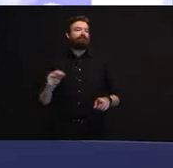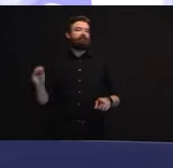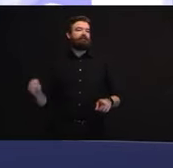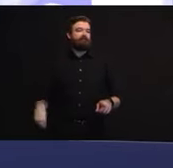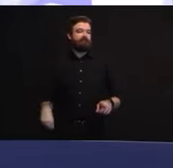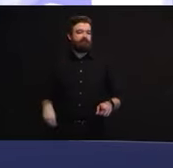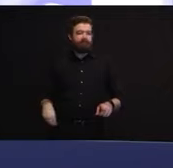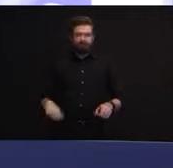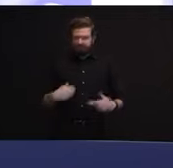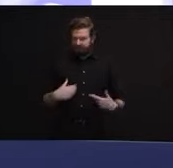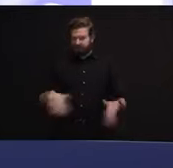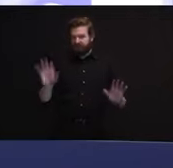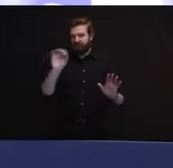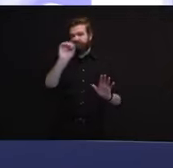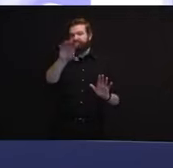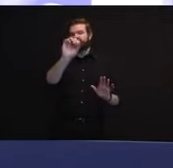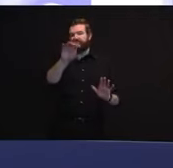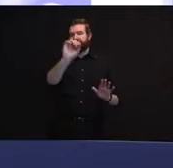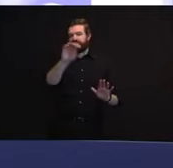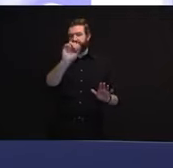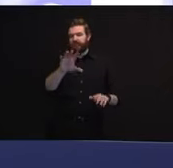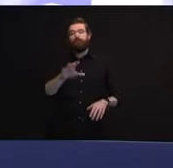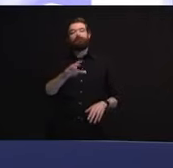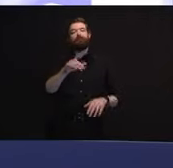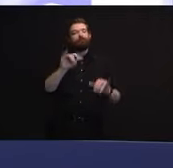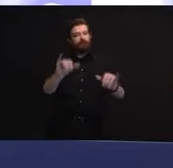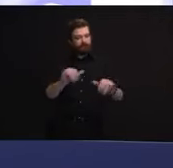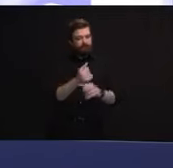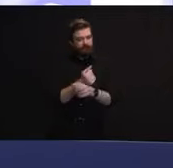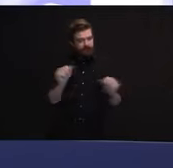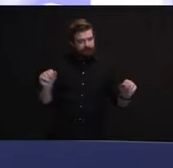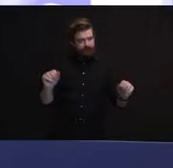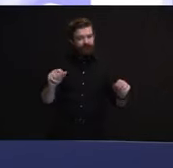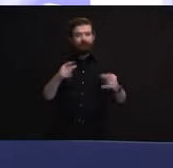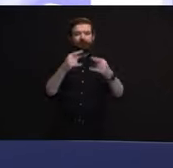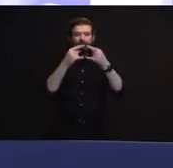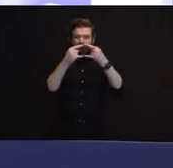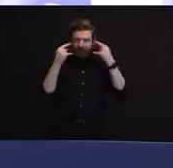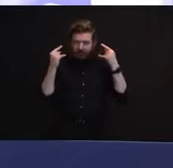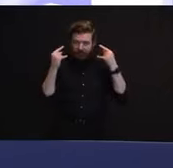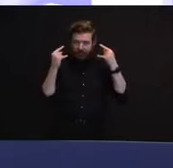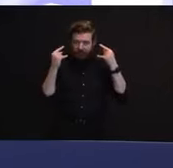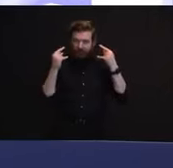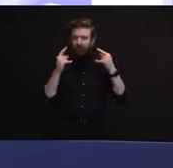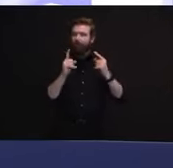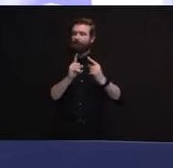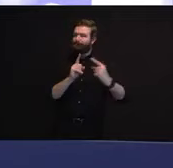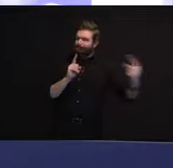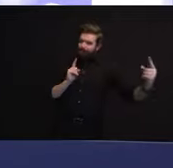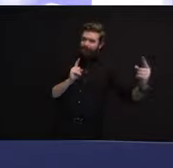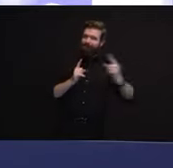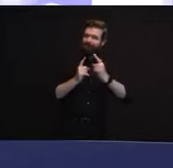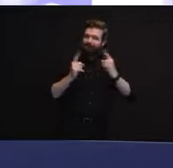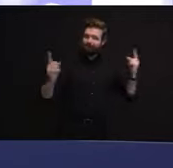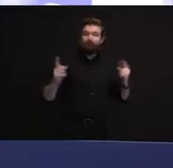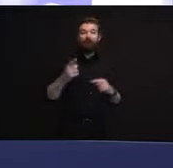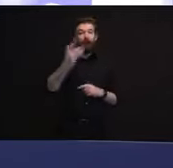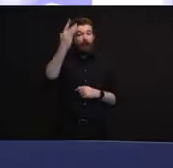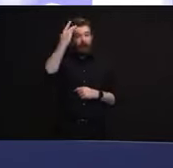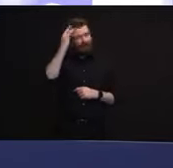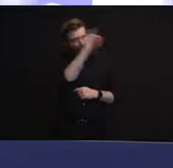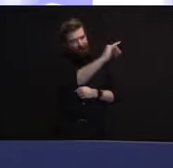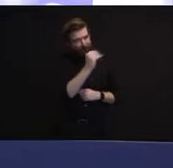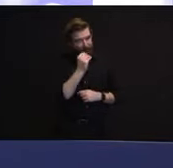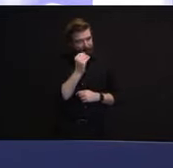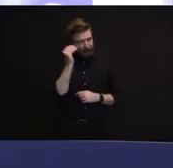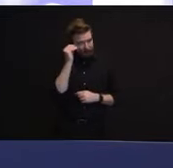report. As usual, stay safe. Please continue to mask up, social distance, stay home when you are sick, and download the